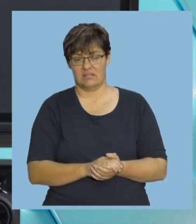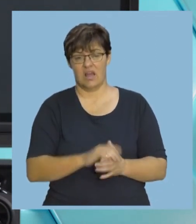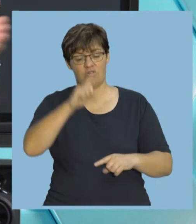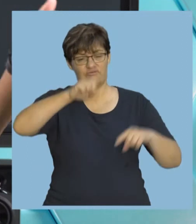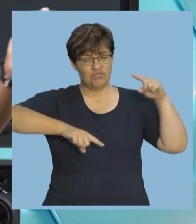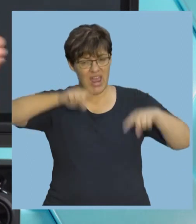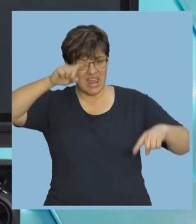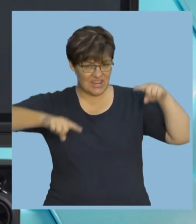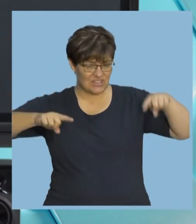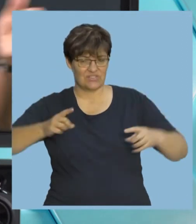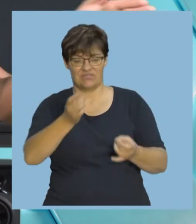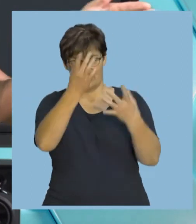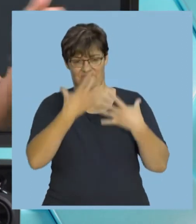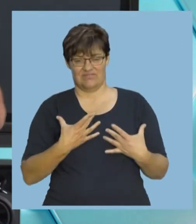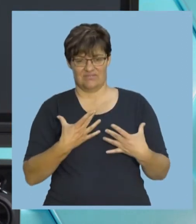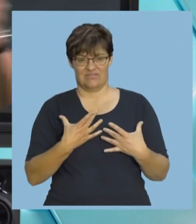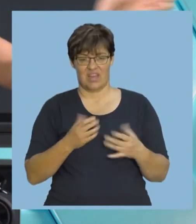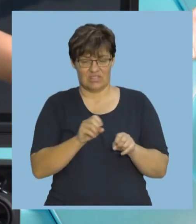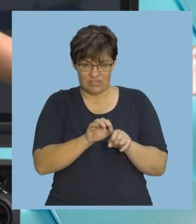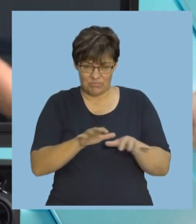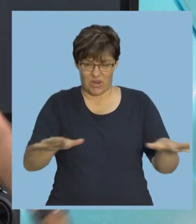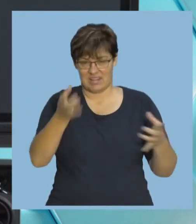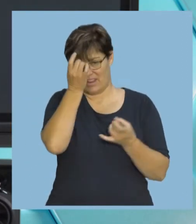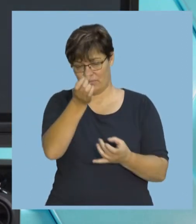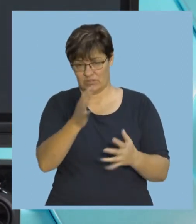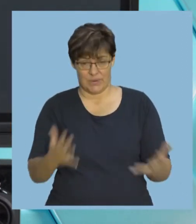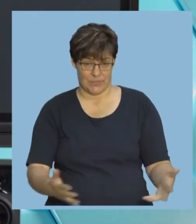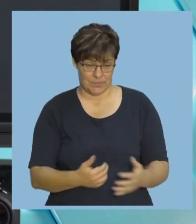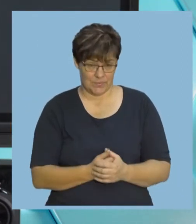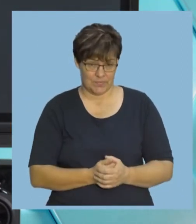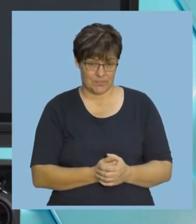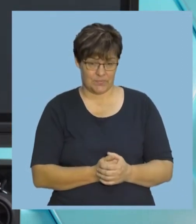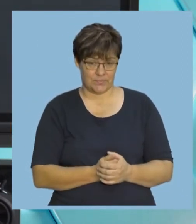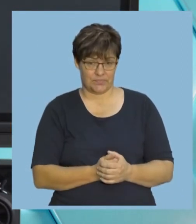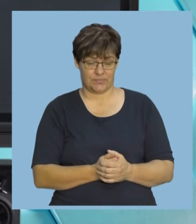the range tells us how the data actually spread. Okay.